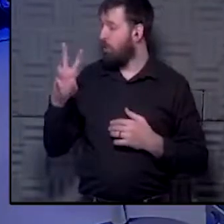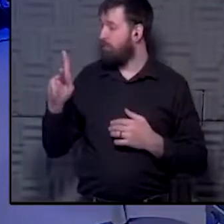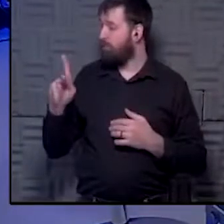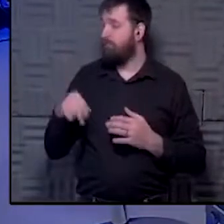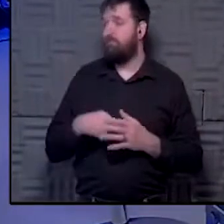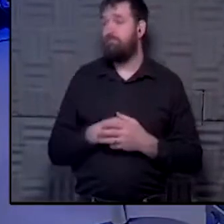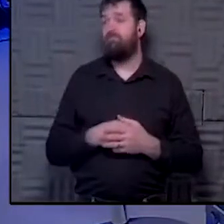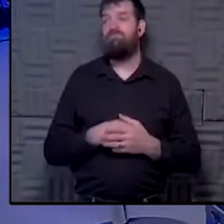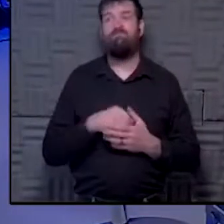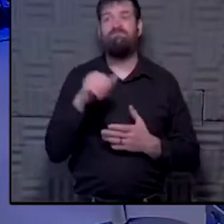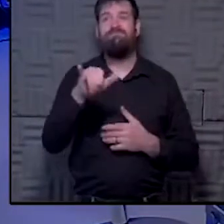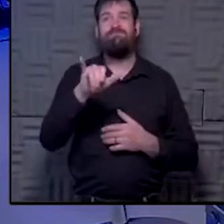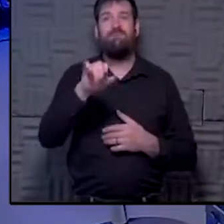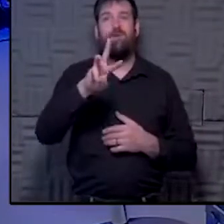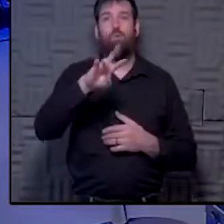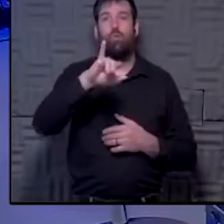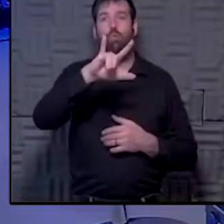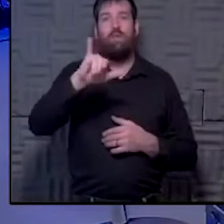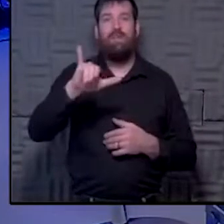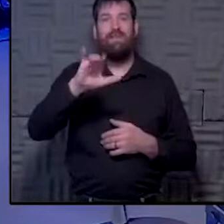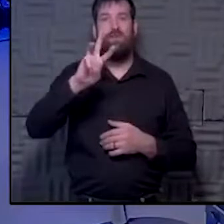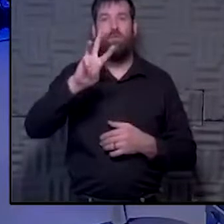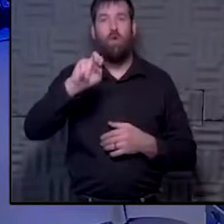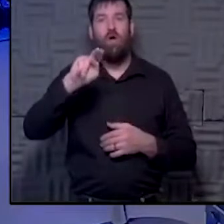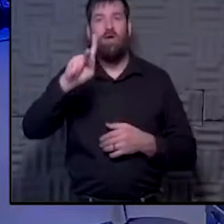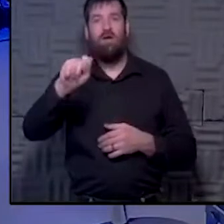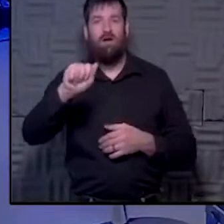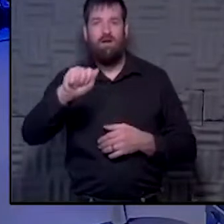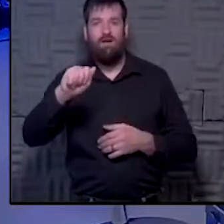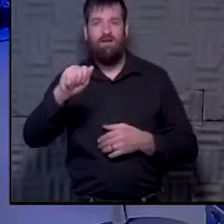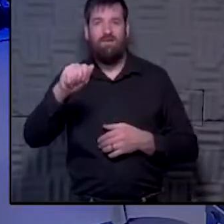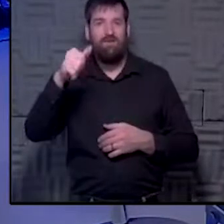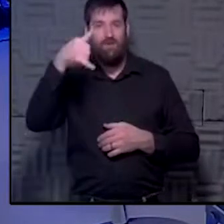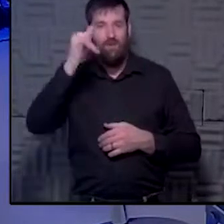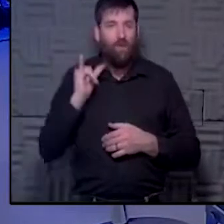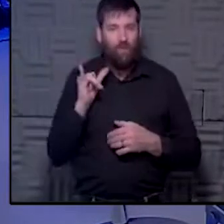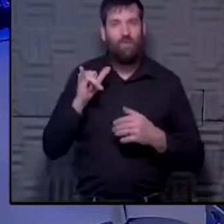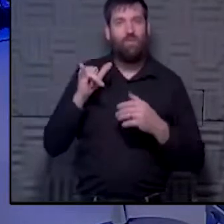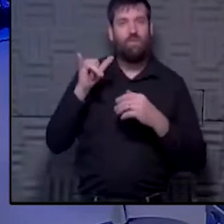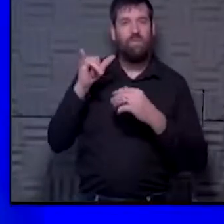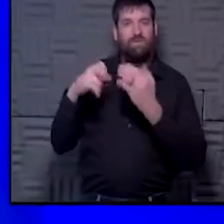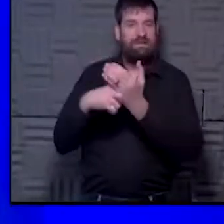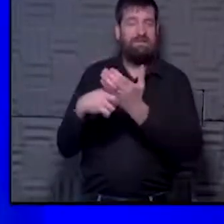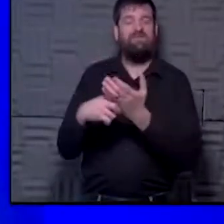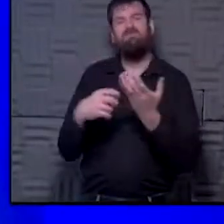a Willy Wonka golden ticket. Like, I agree. Right now, probably not. But